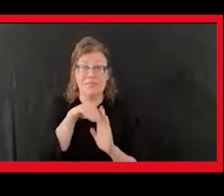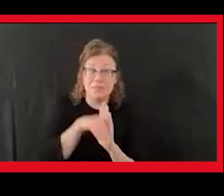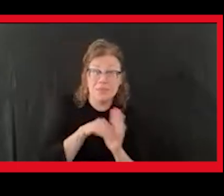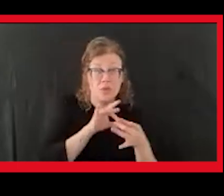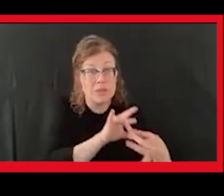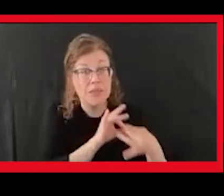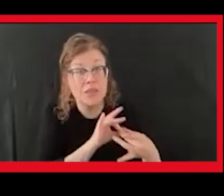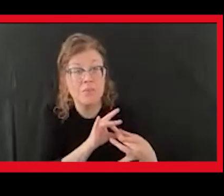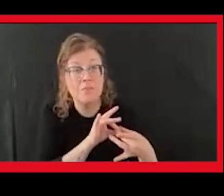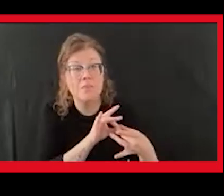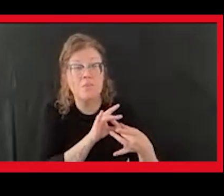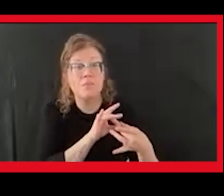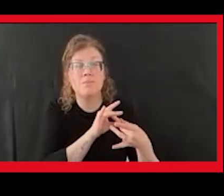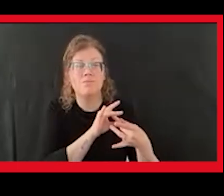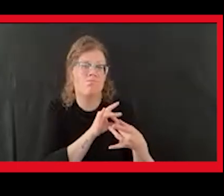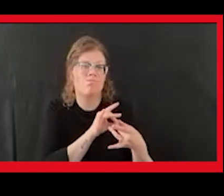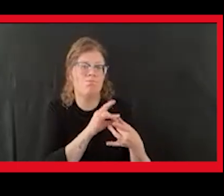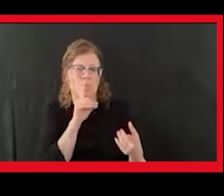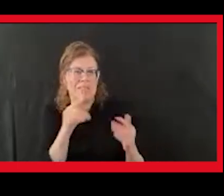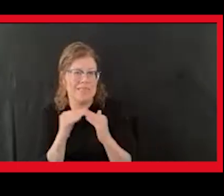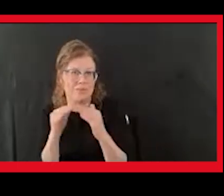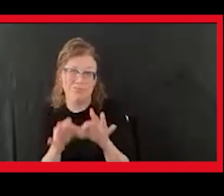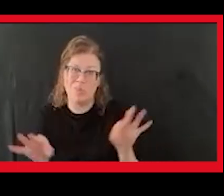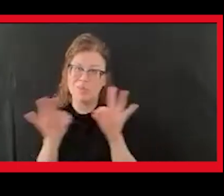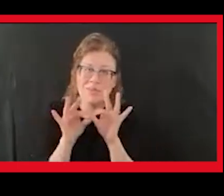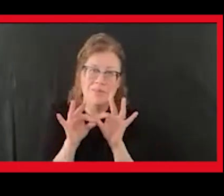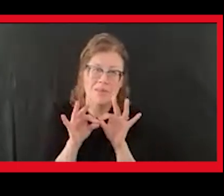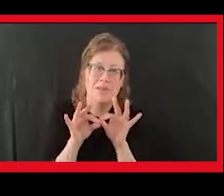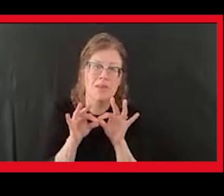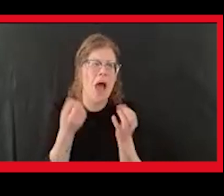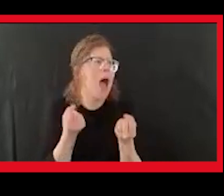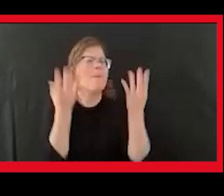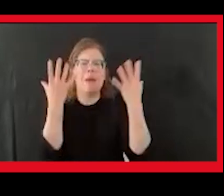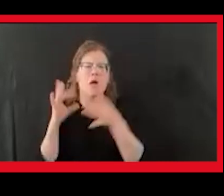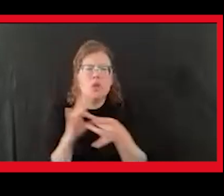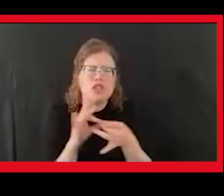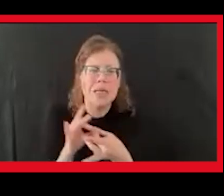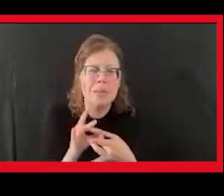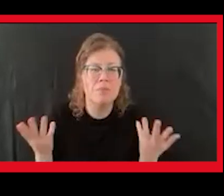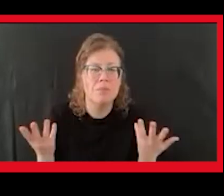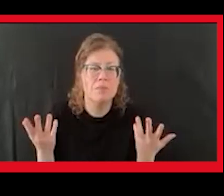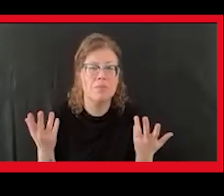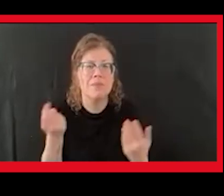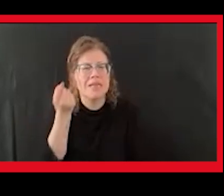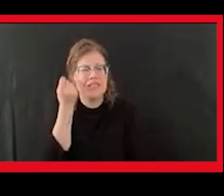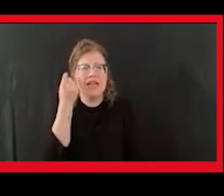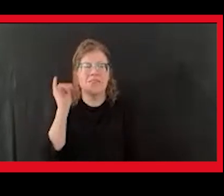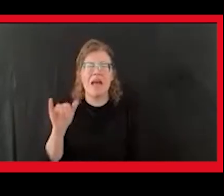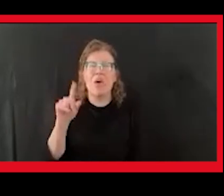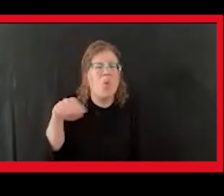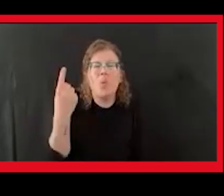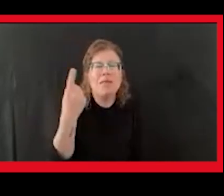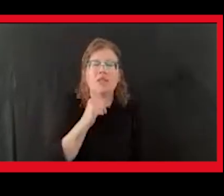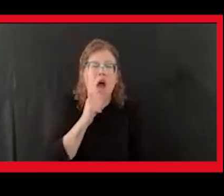quantity of your relationships. We don't expect you to be everything to everyone, but we do want to